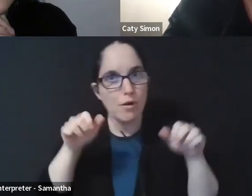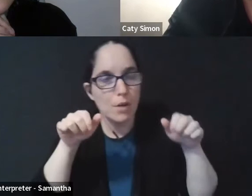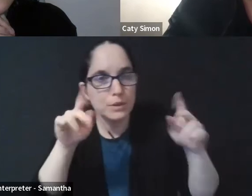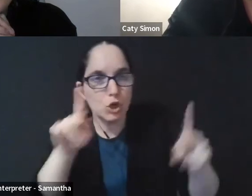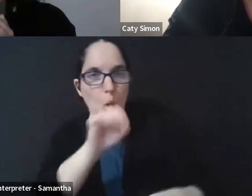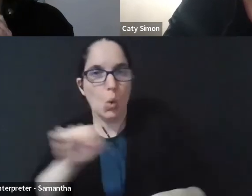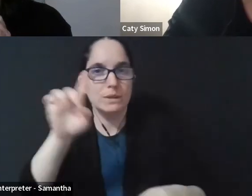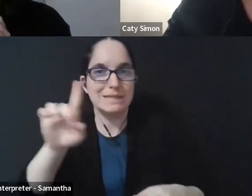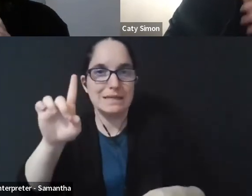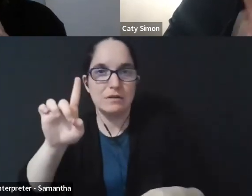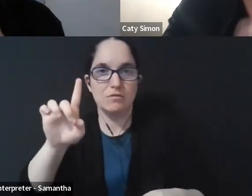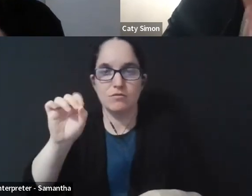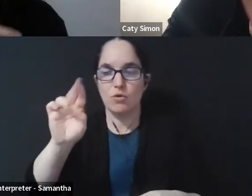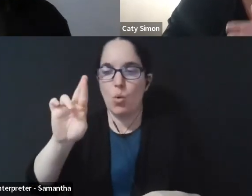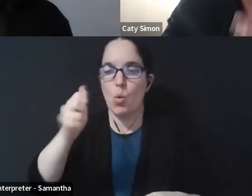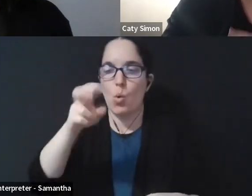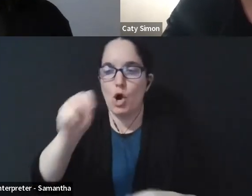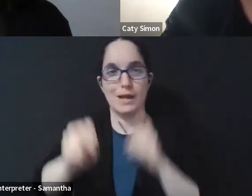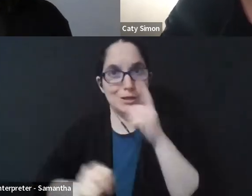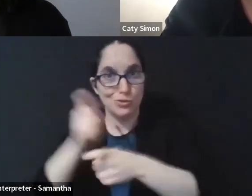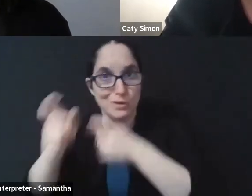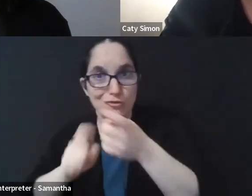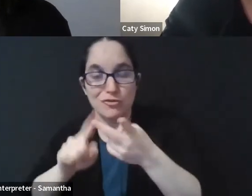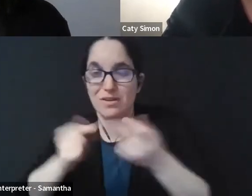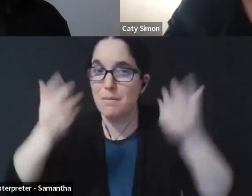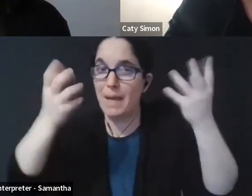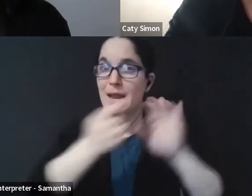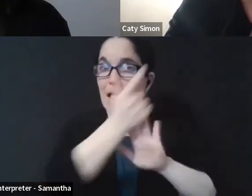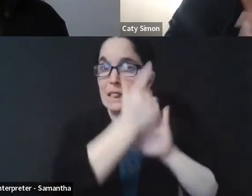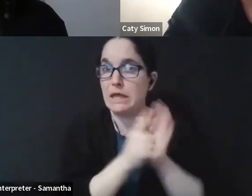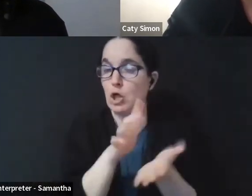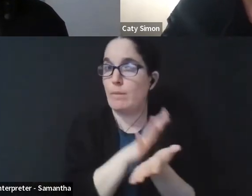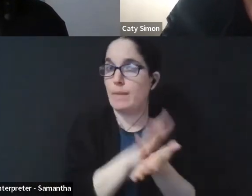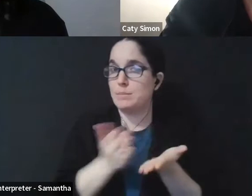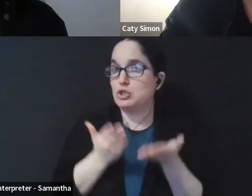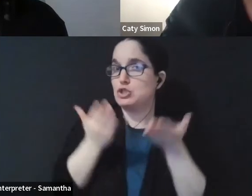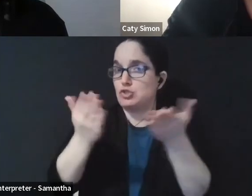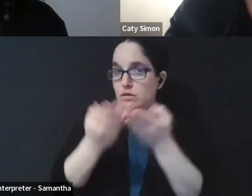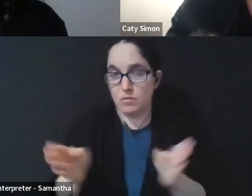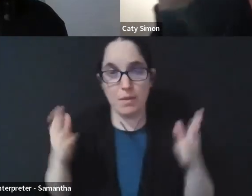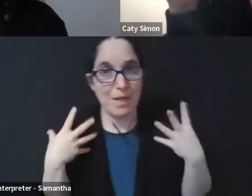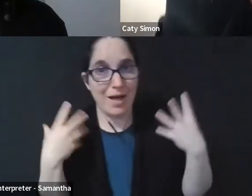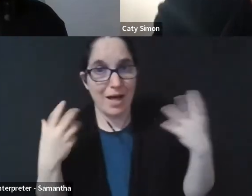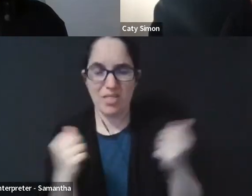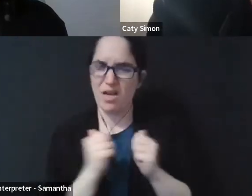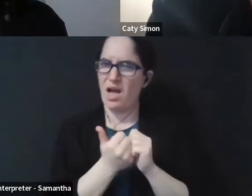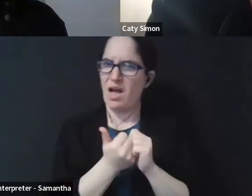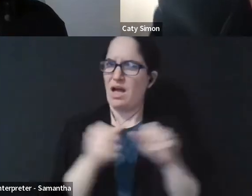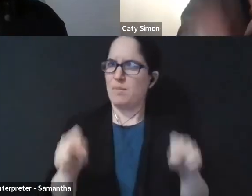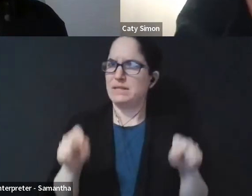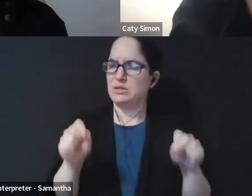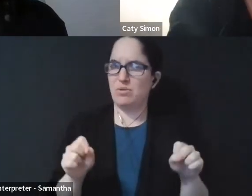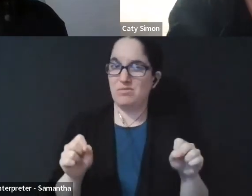organ donation, or all of these legal papers and suggestions and public health paper recommendations about how we can navigate the quote